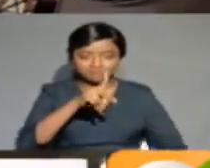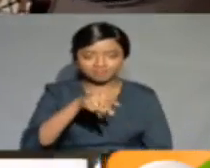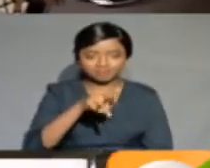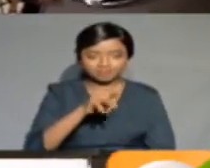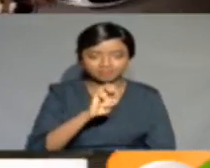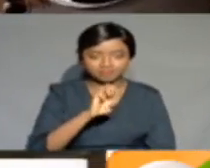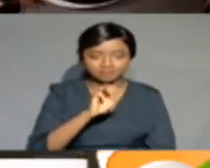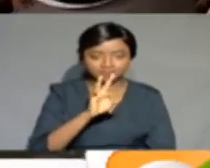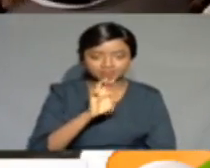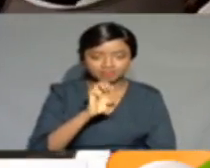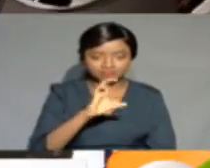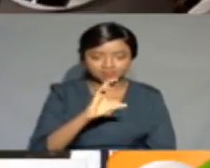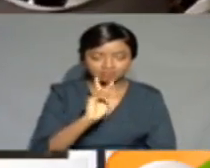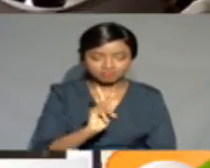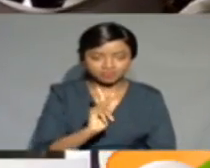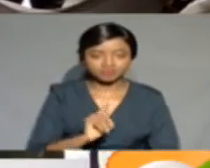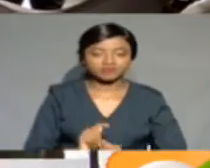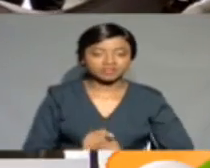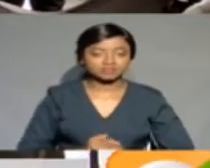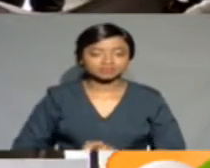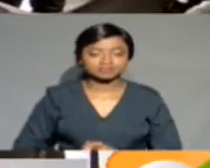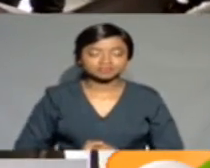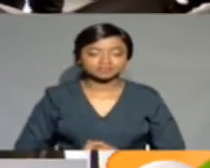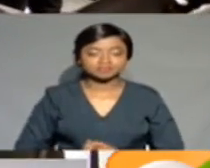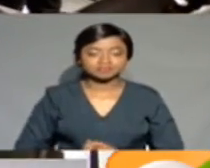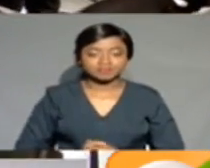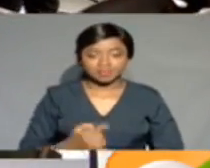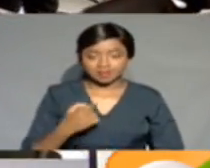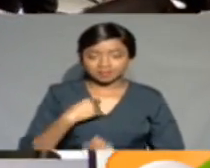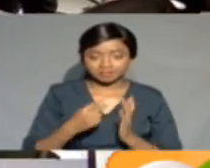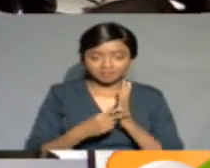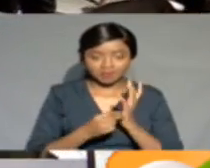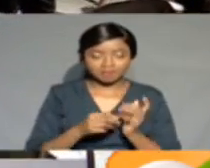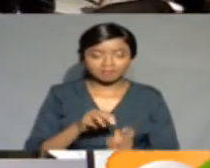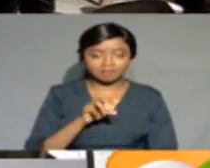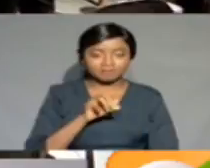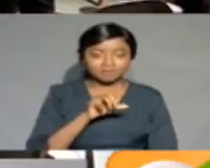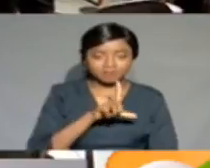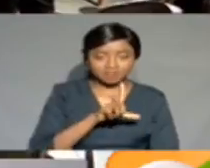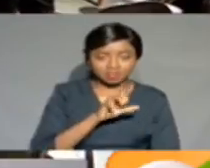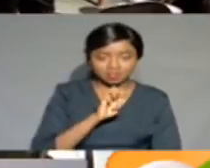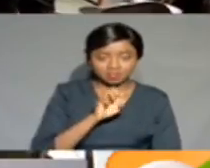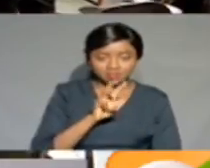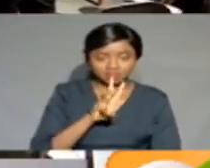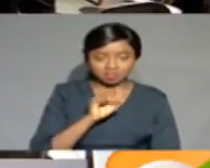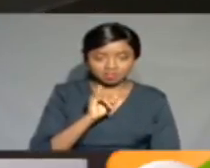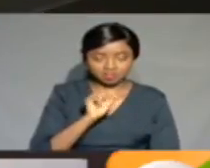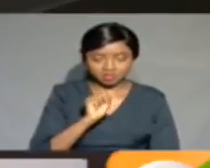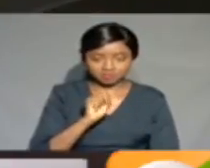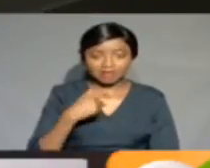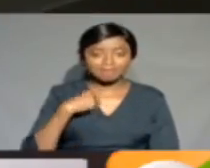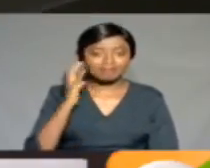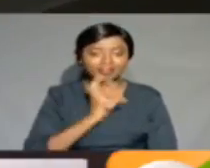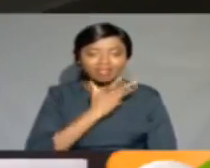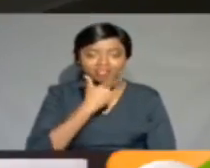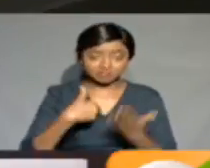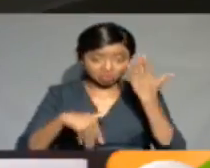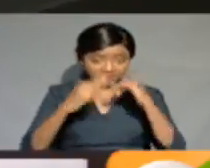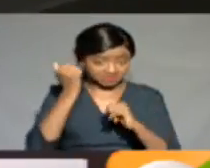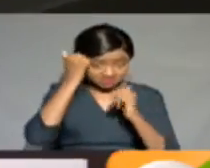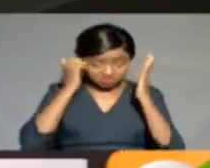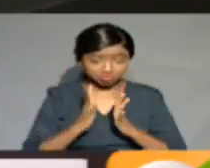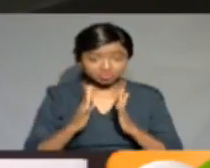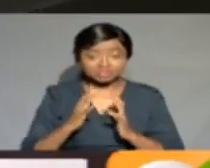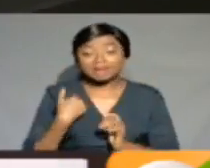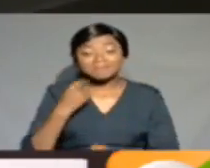stand. My name is Lewis Githaiga. I'm a Kenyatta University student. So what I understand about bullying, it is